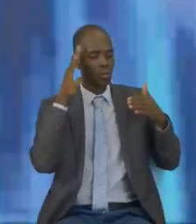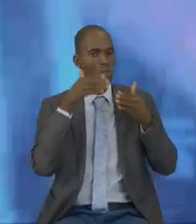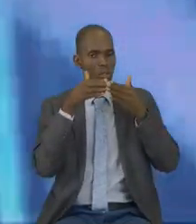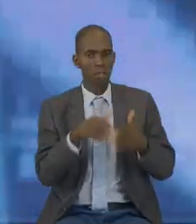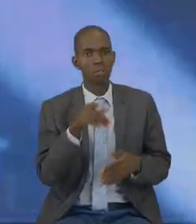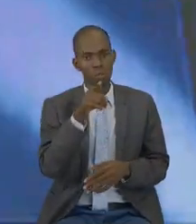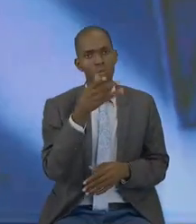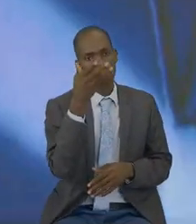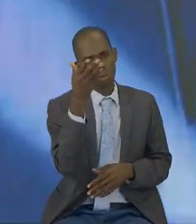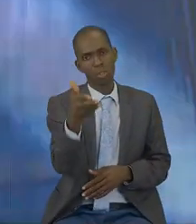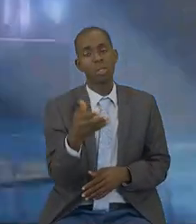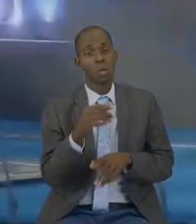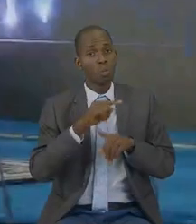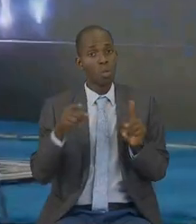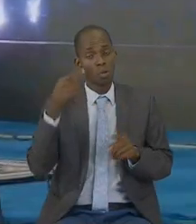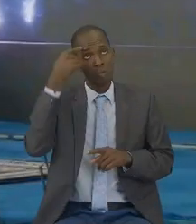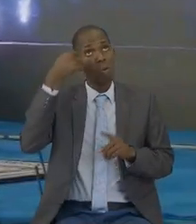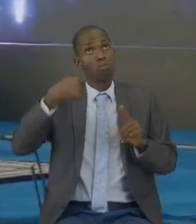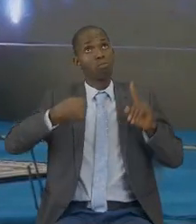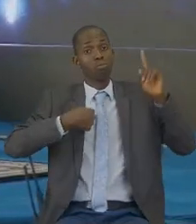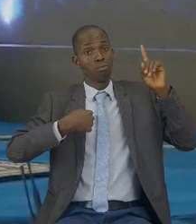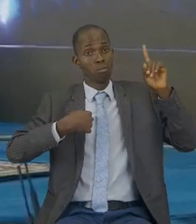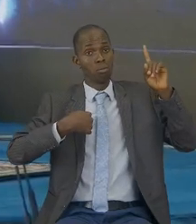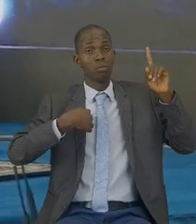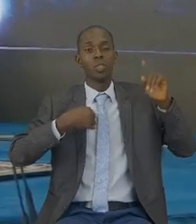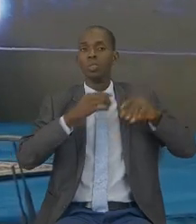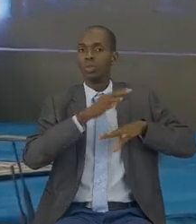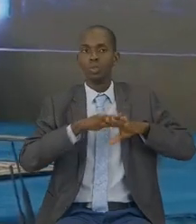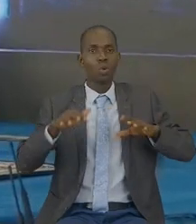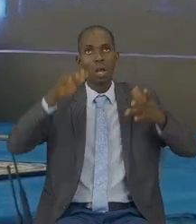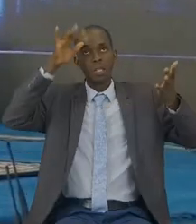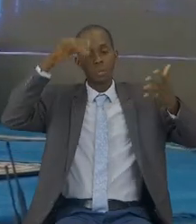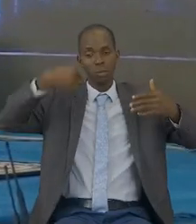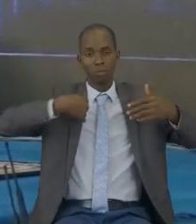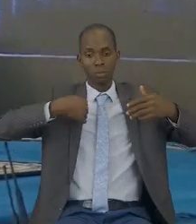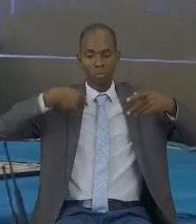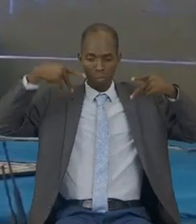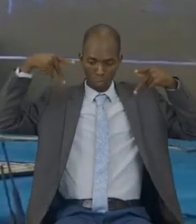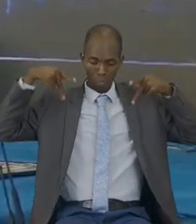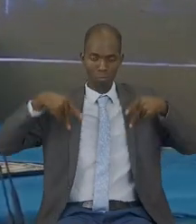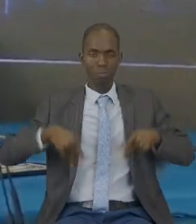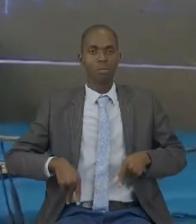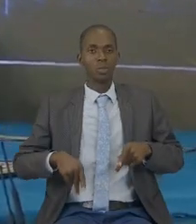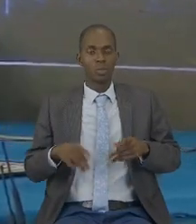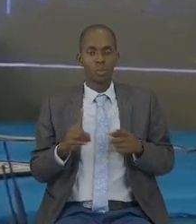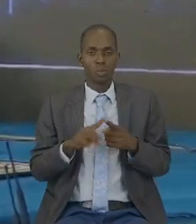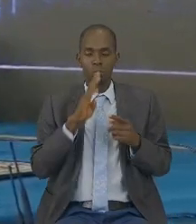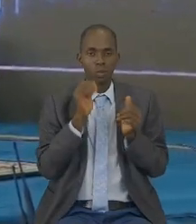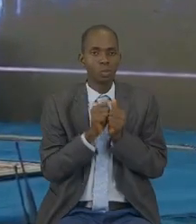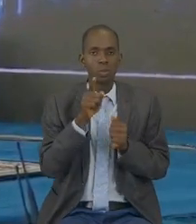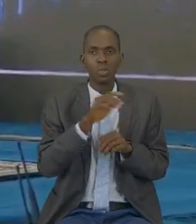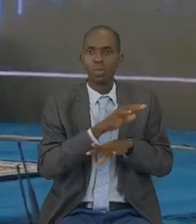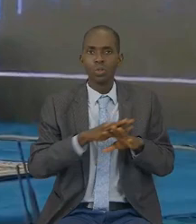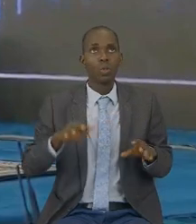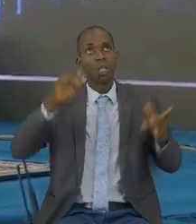me, don't expect my personal revelation, and don't expect my personal solution to